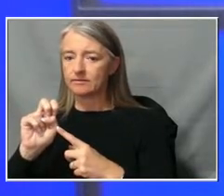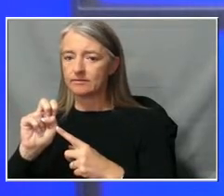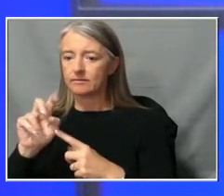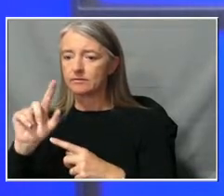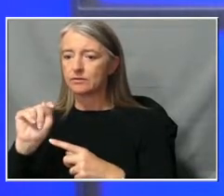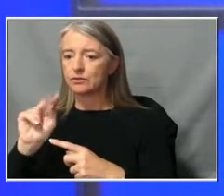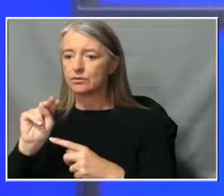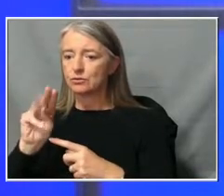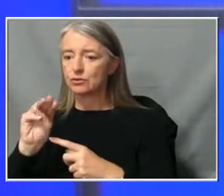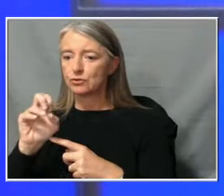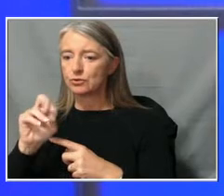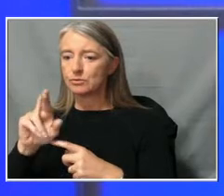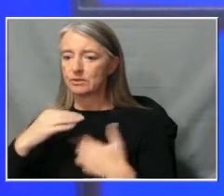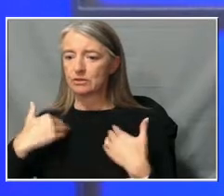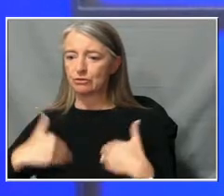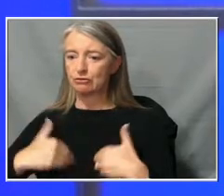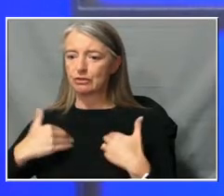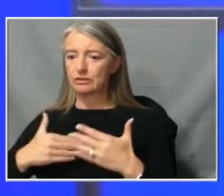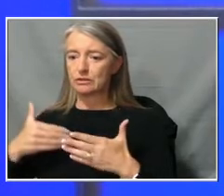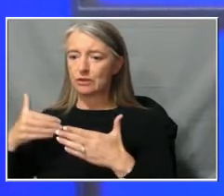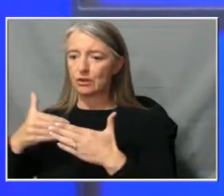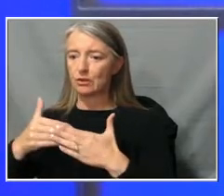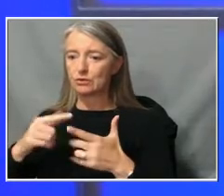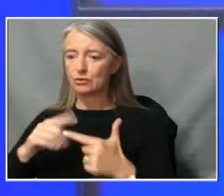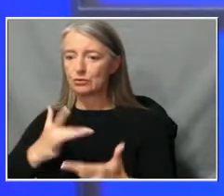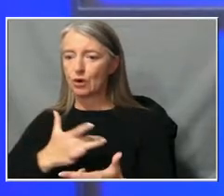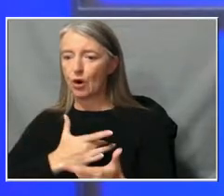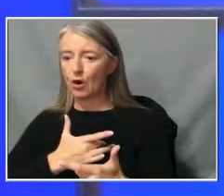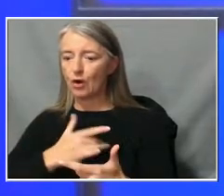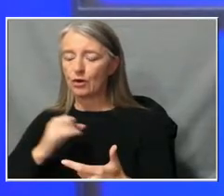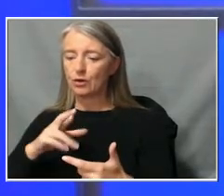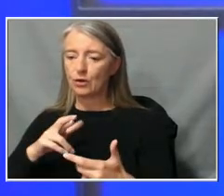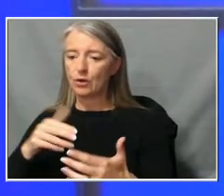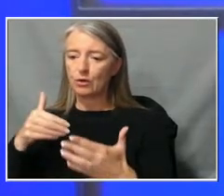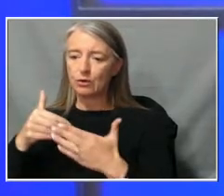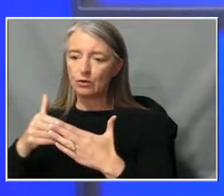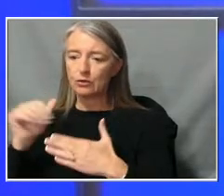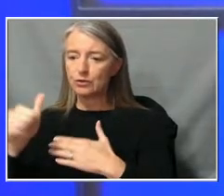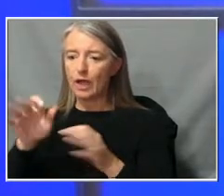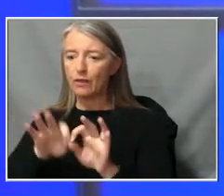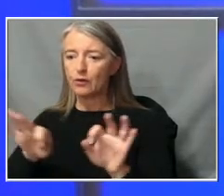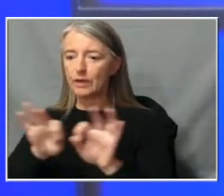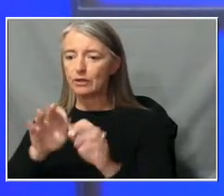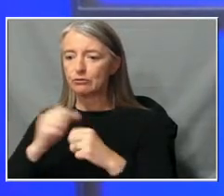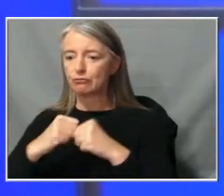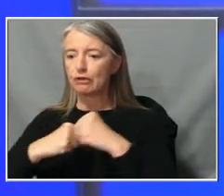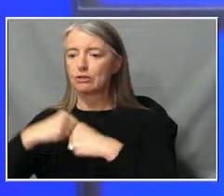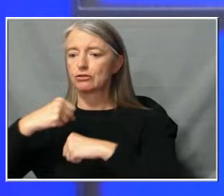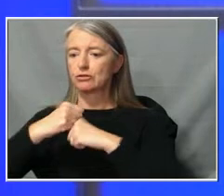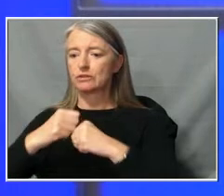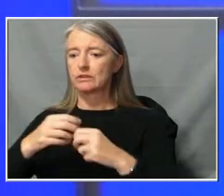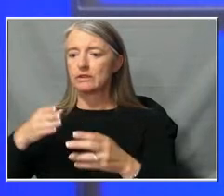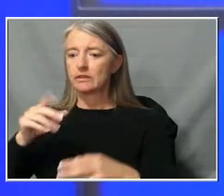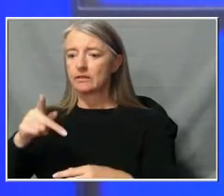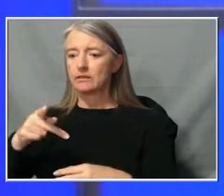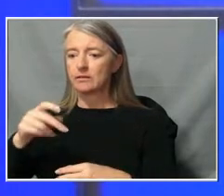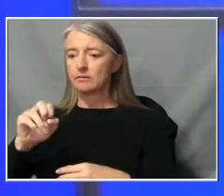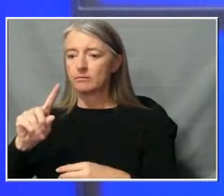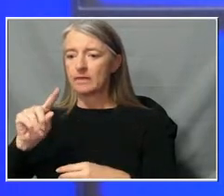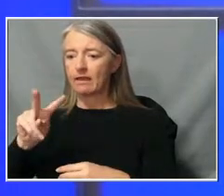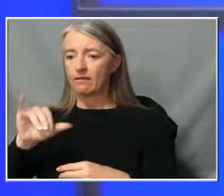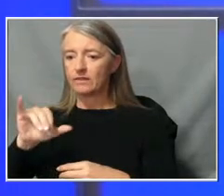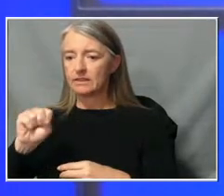tumors in the chest close to the heart or other critical structures, abdomen and pelvis, for instance, prostate